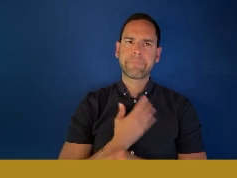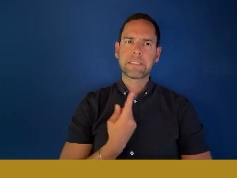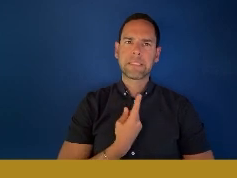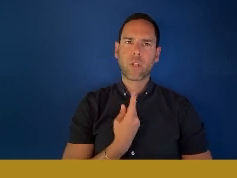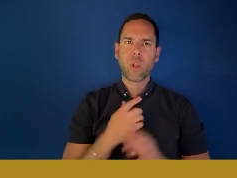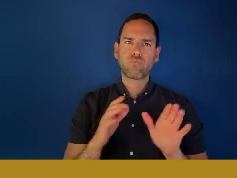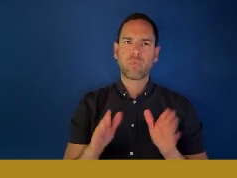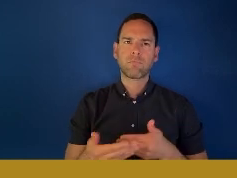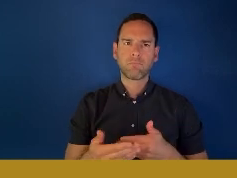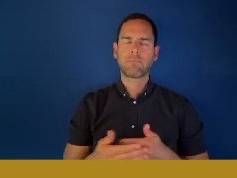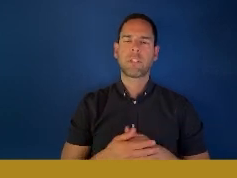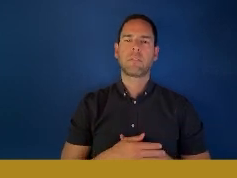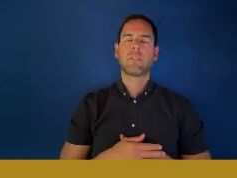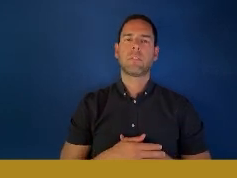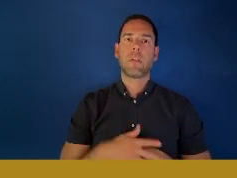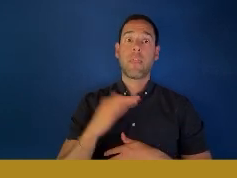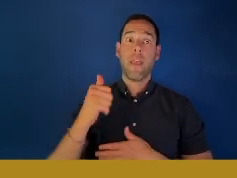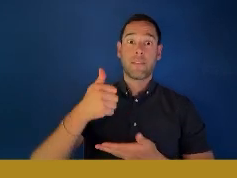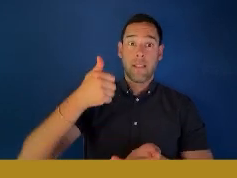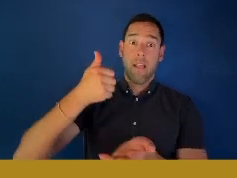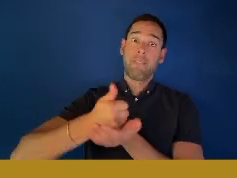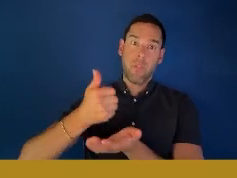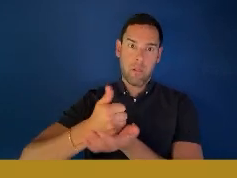and recharge.